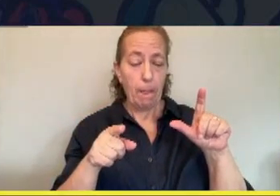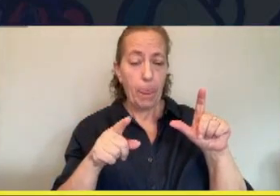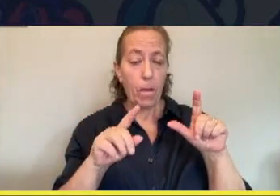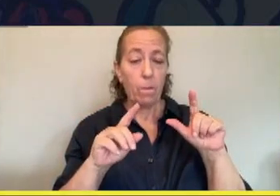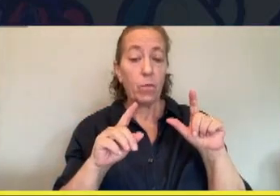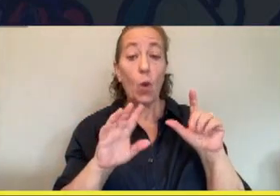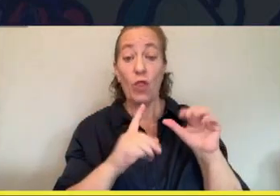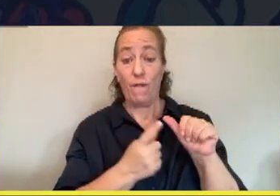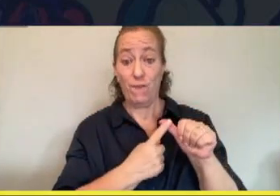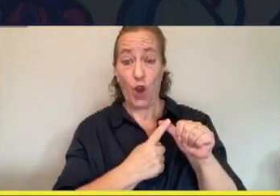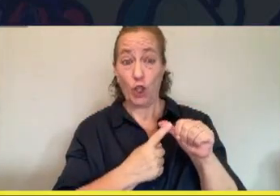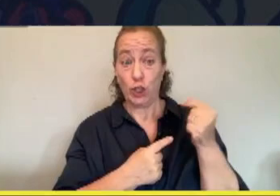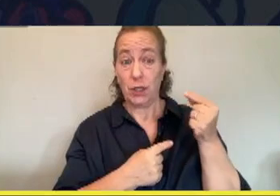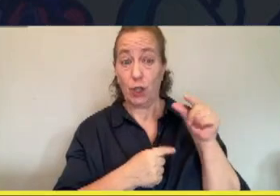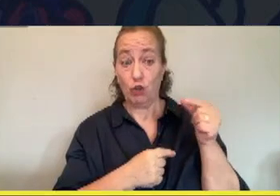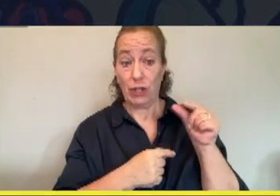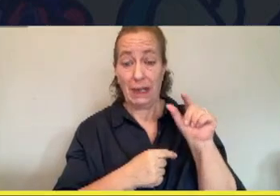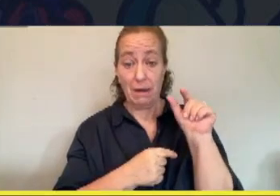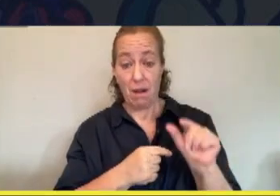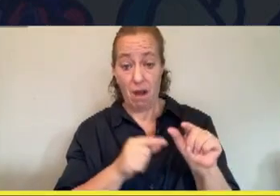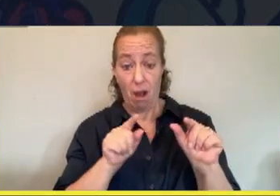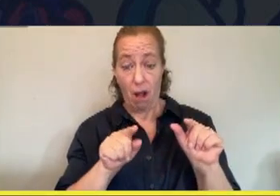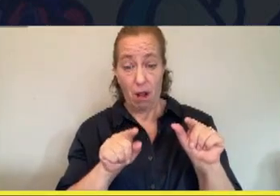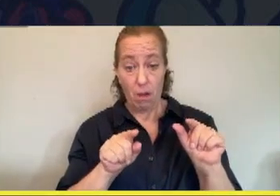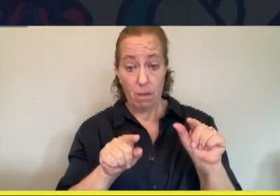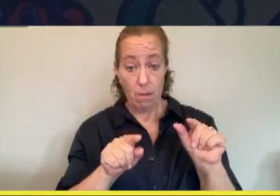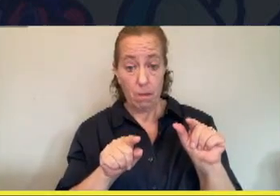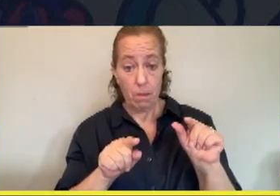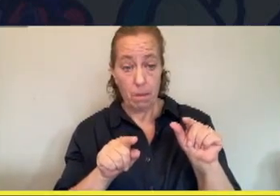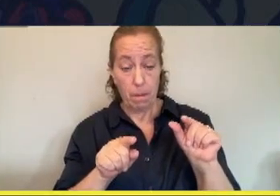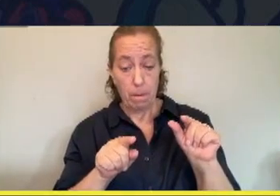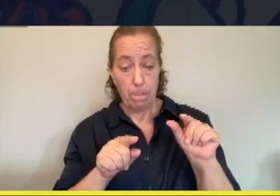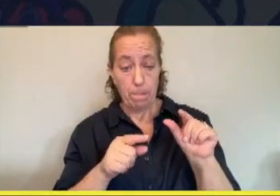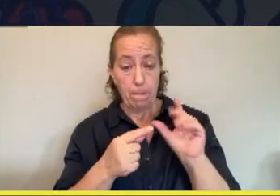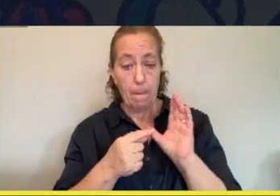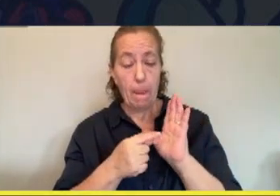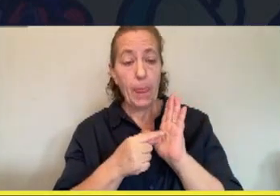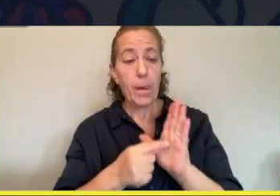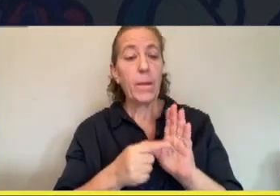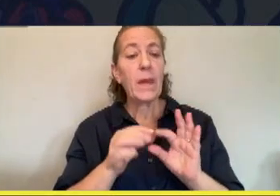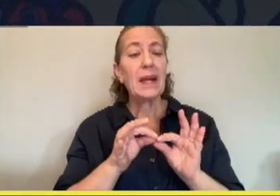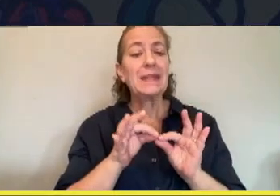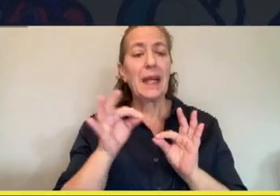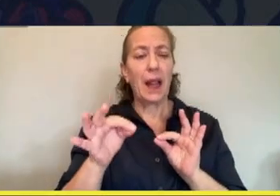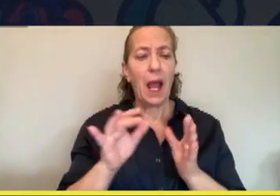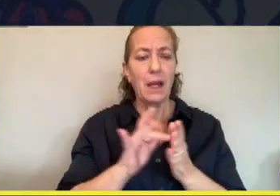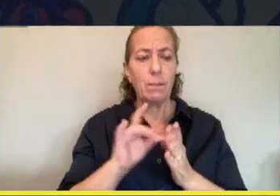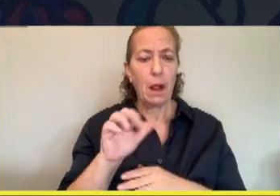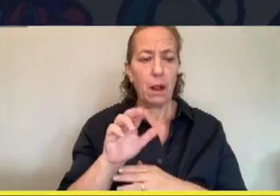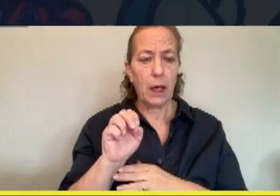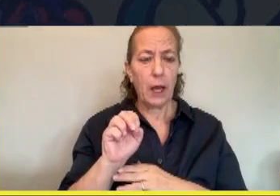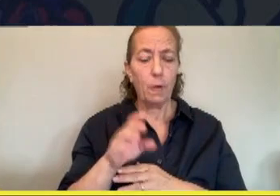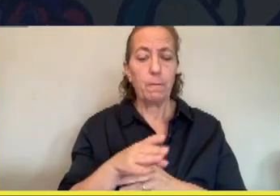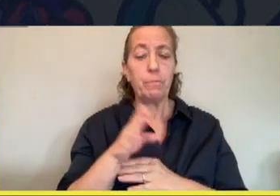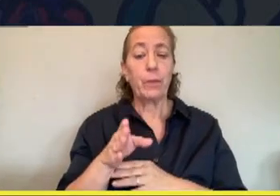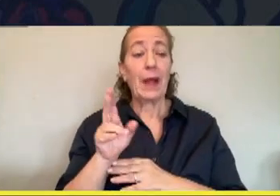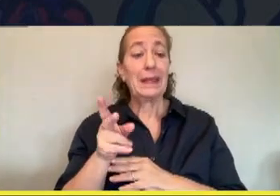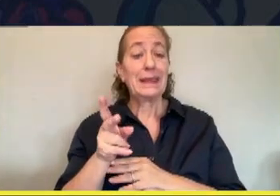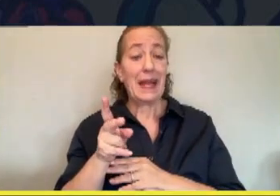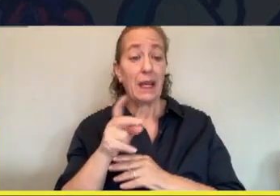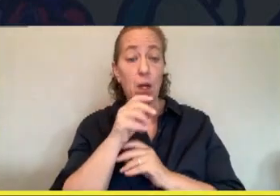in green is prevalence ratio for delayed medical care. The second column in orange is